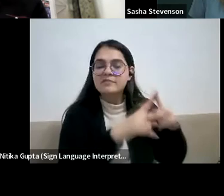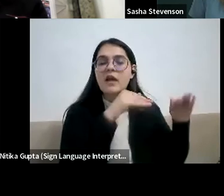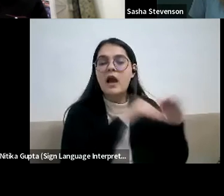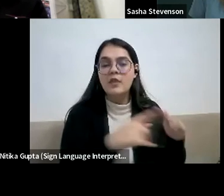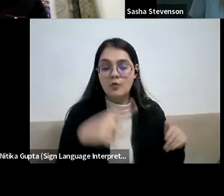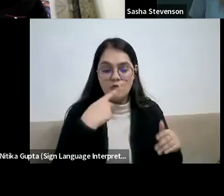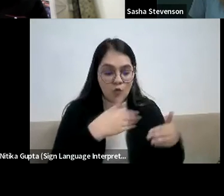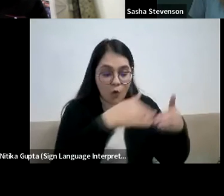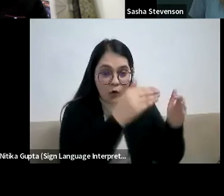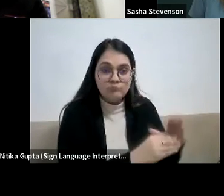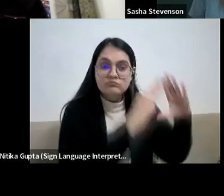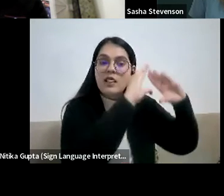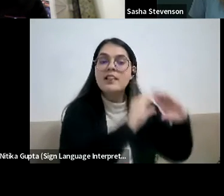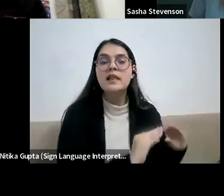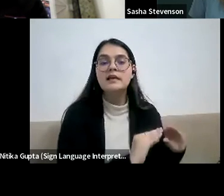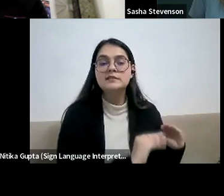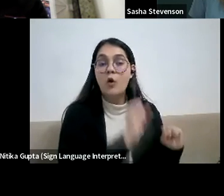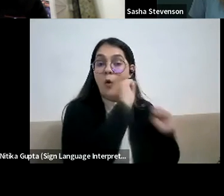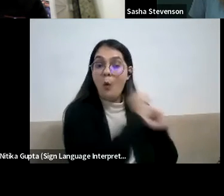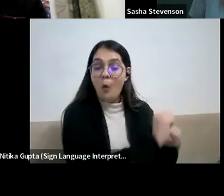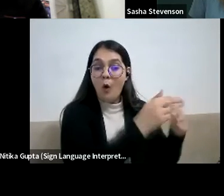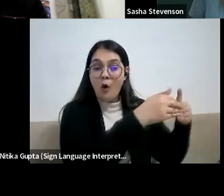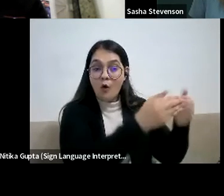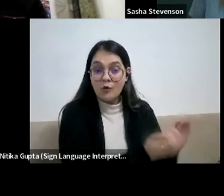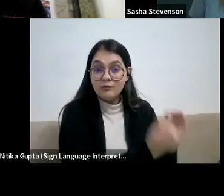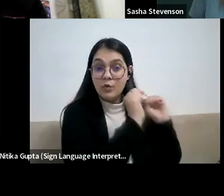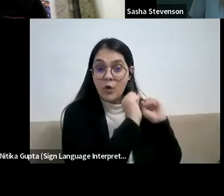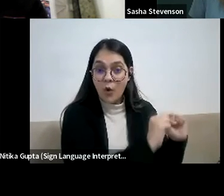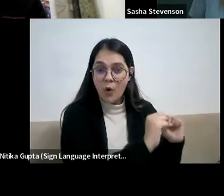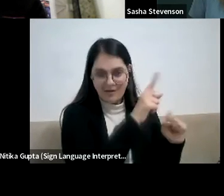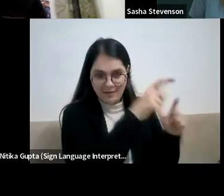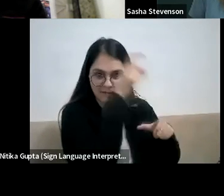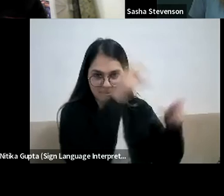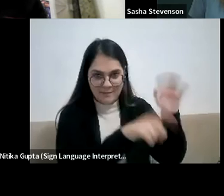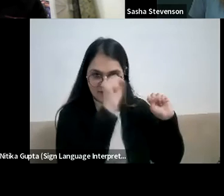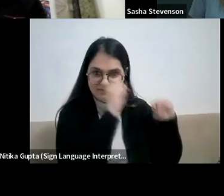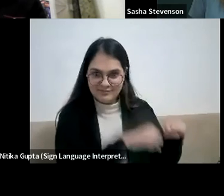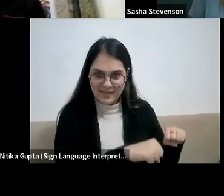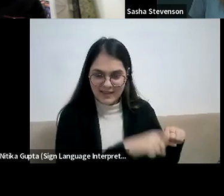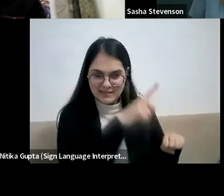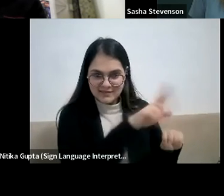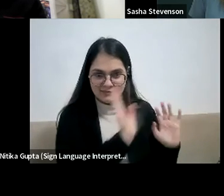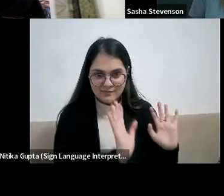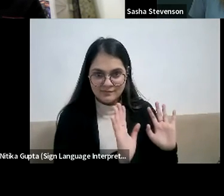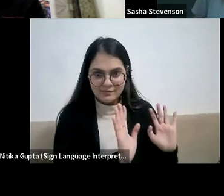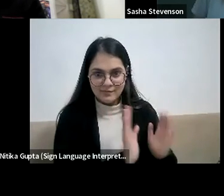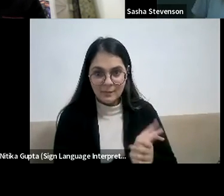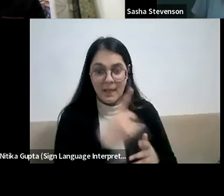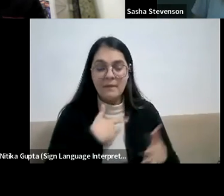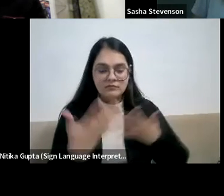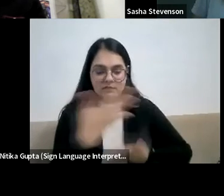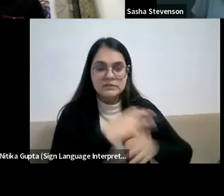marginalized groups, whether they are really people, are they human beings? The discussion starts